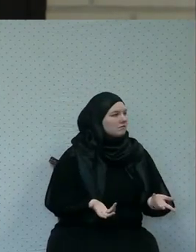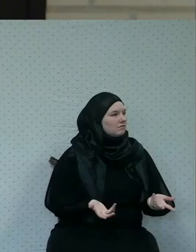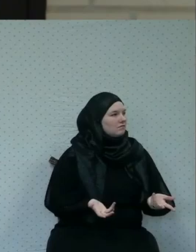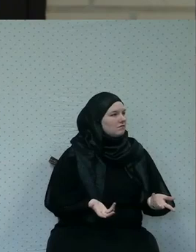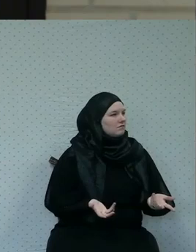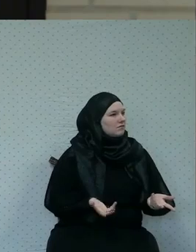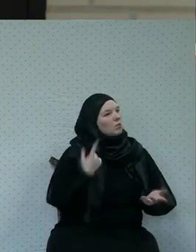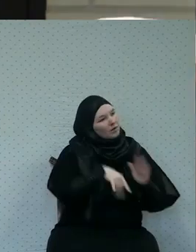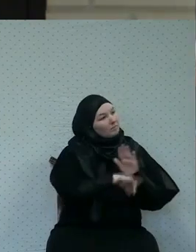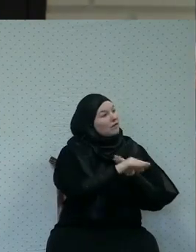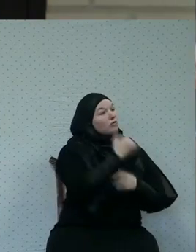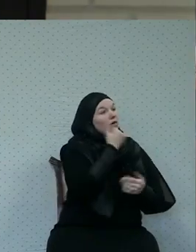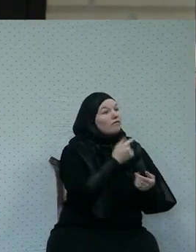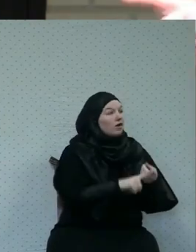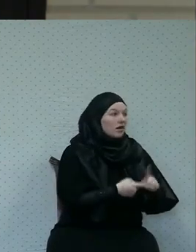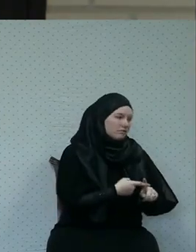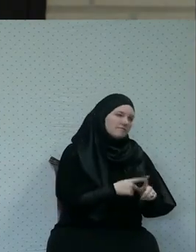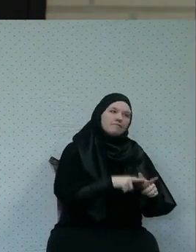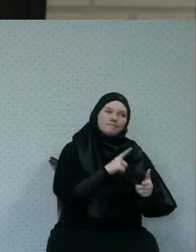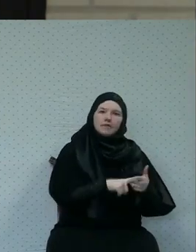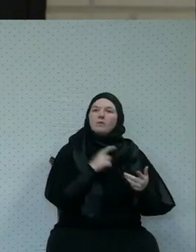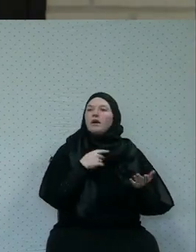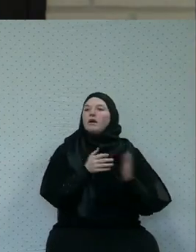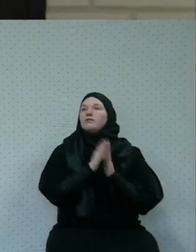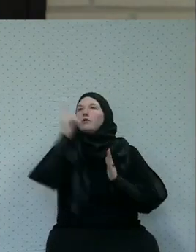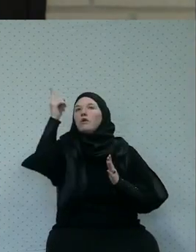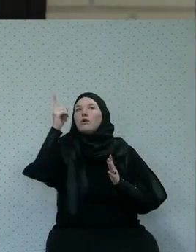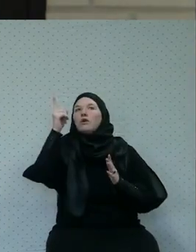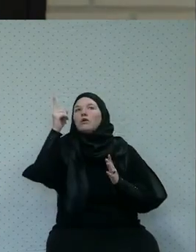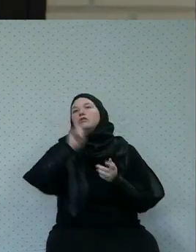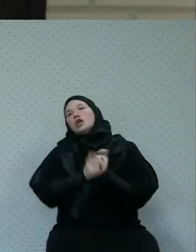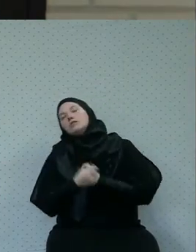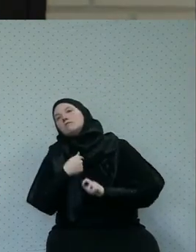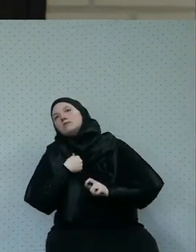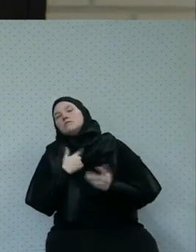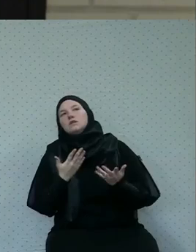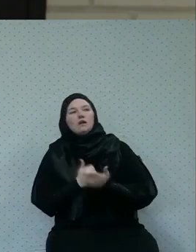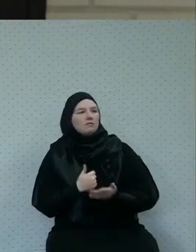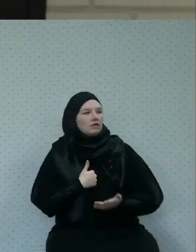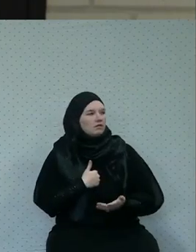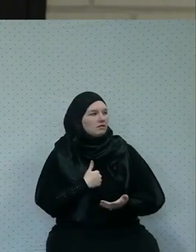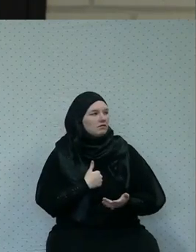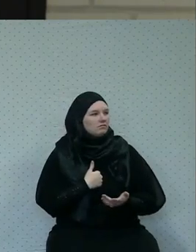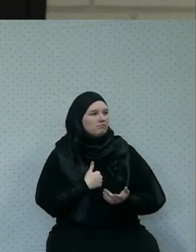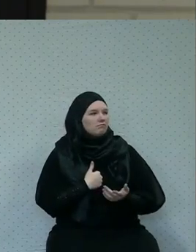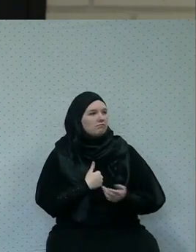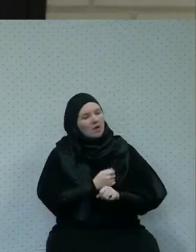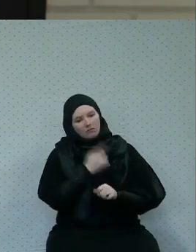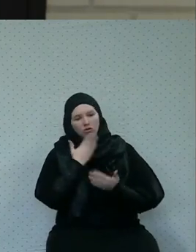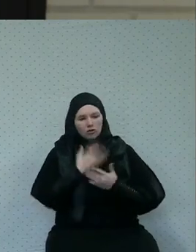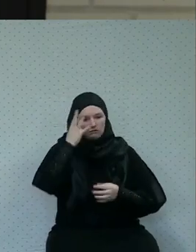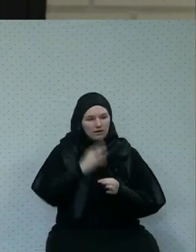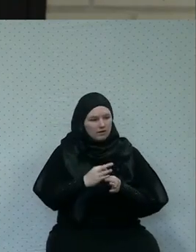Still, we choose the wrong friends and then we ask Allah to change us, to make us pious and